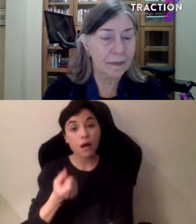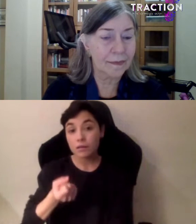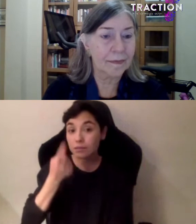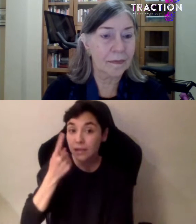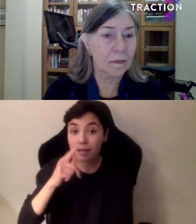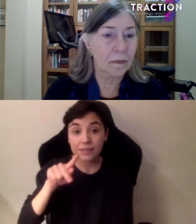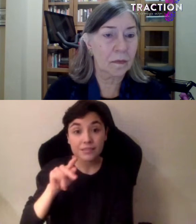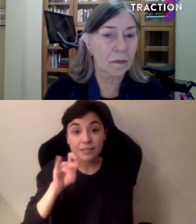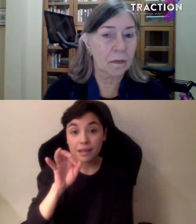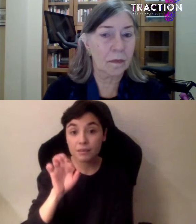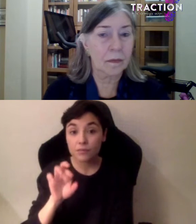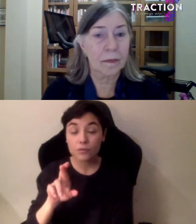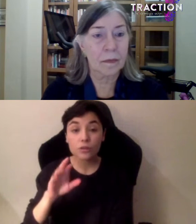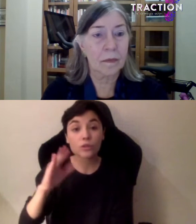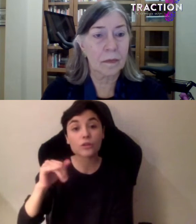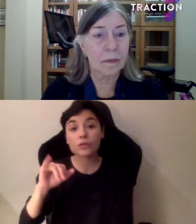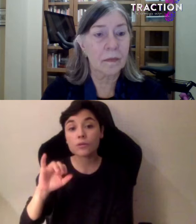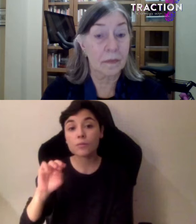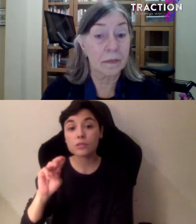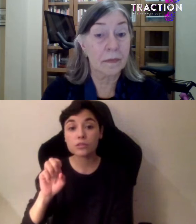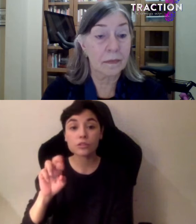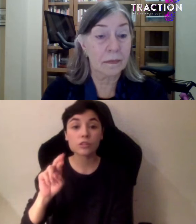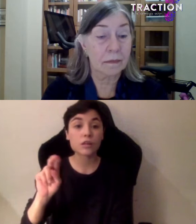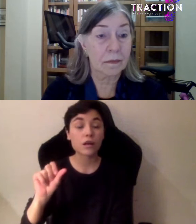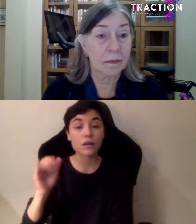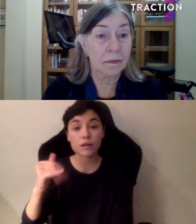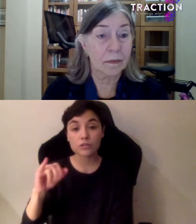prefer it because they only have to get one shot.